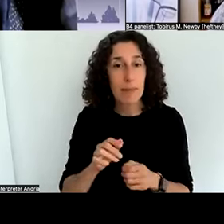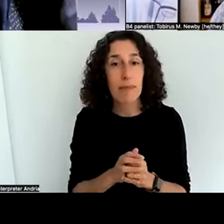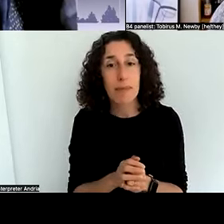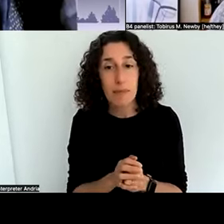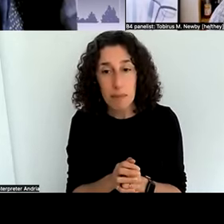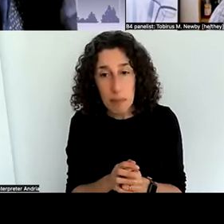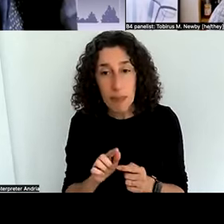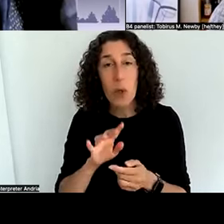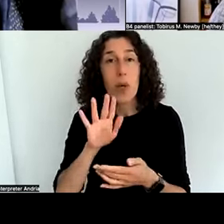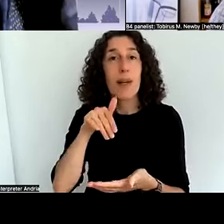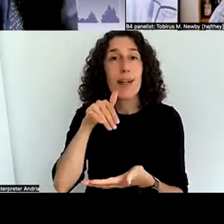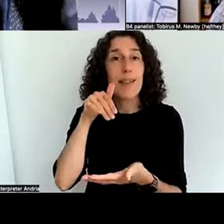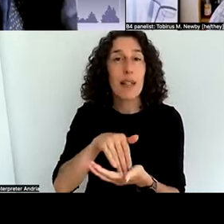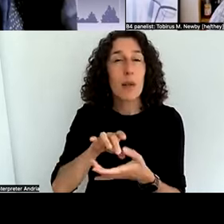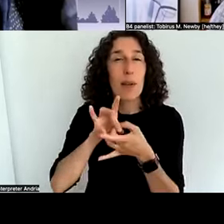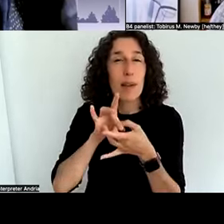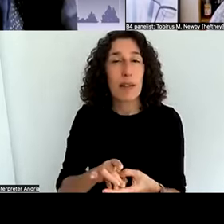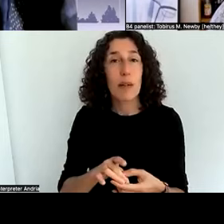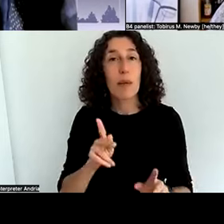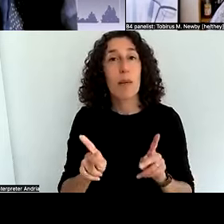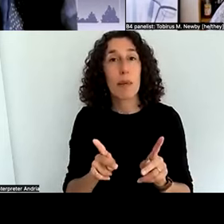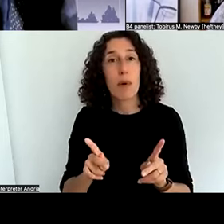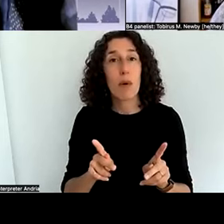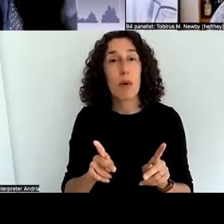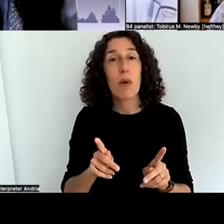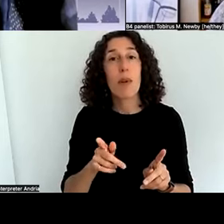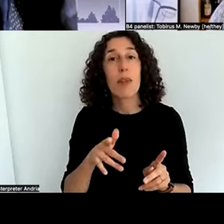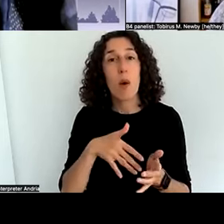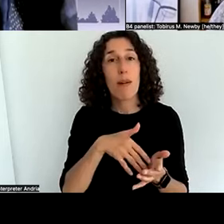centering folks who are vulnerable and also brilliant in this work.